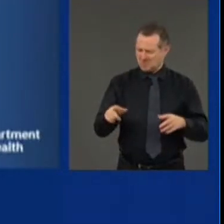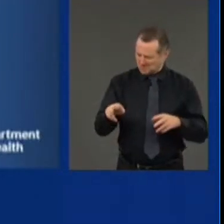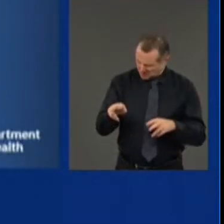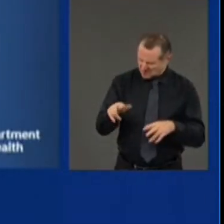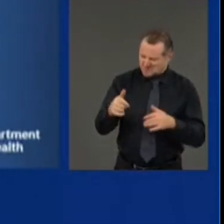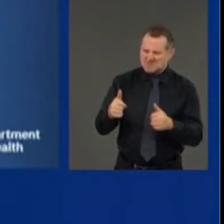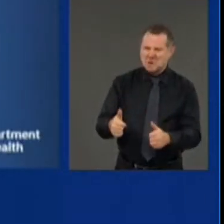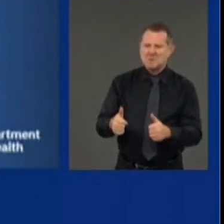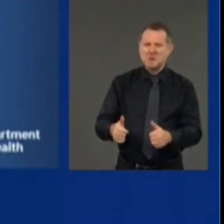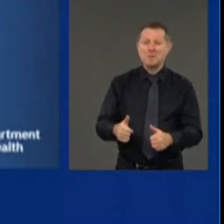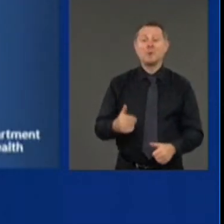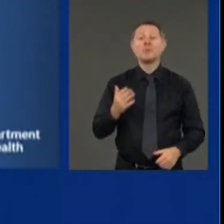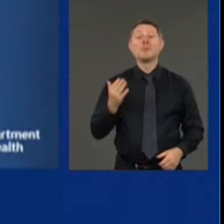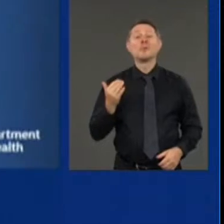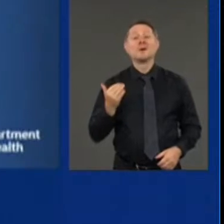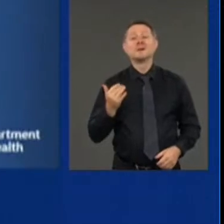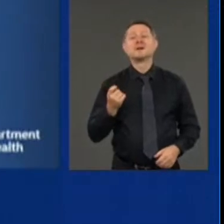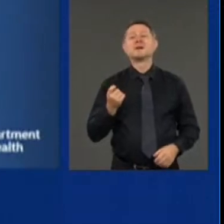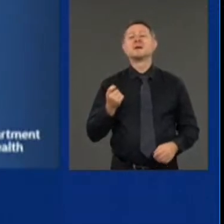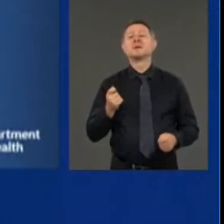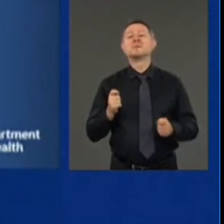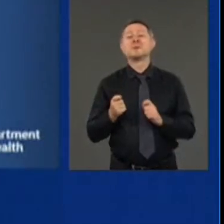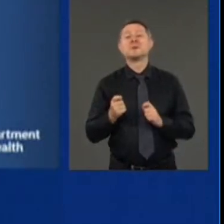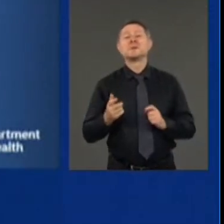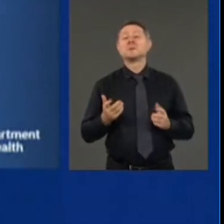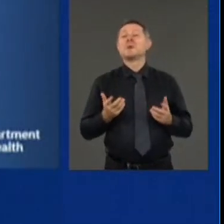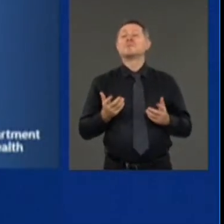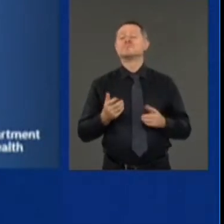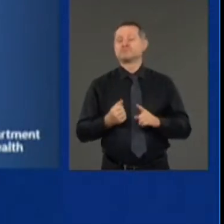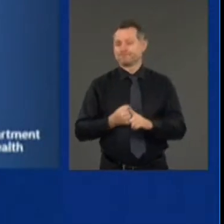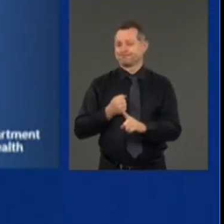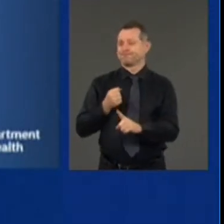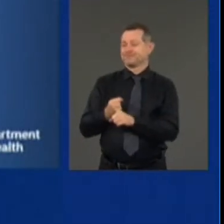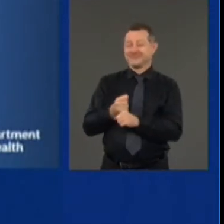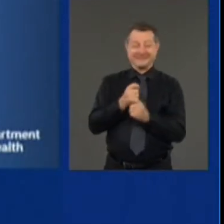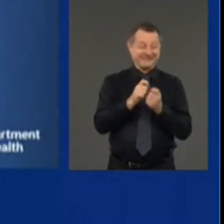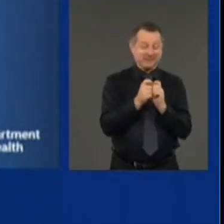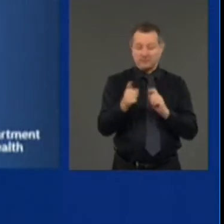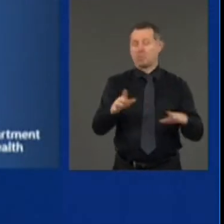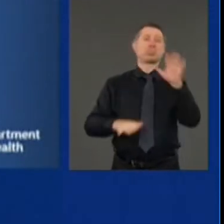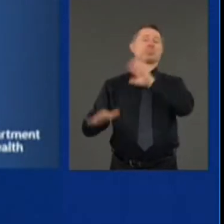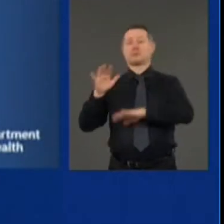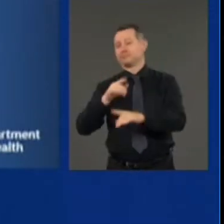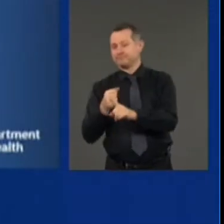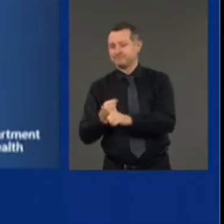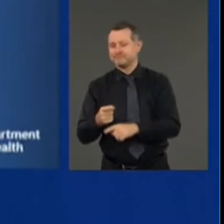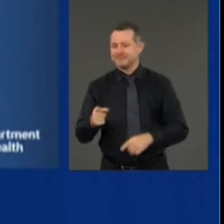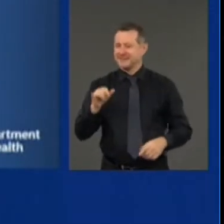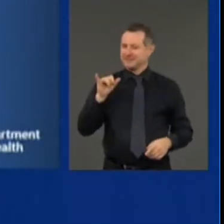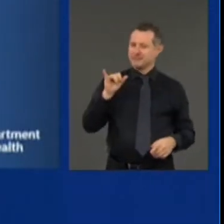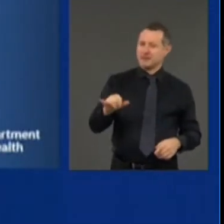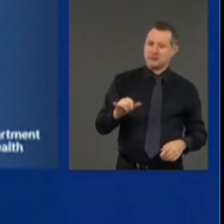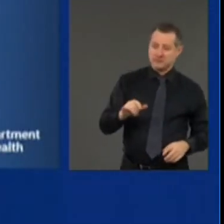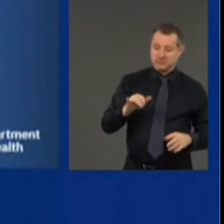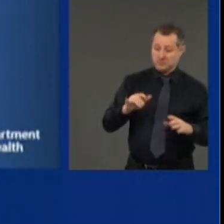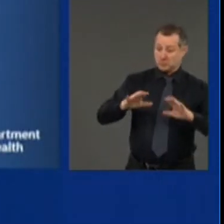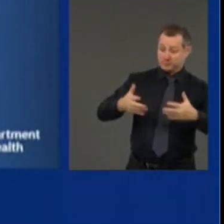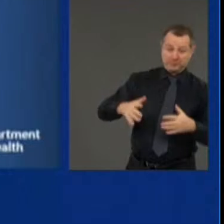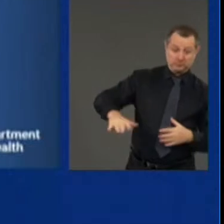anything disrupted her health, and even so much as I said about a clock. So balancing the residents' welfare